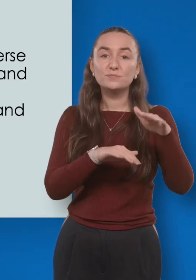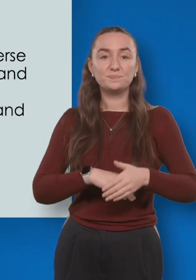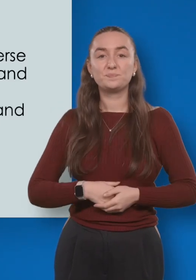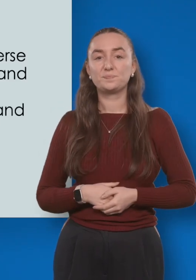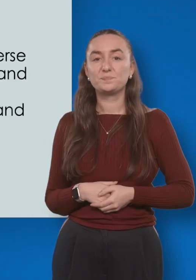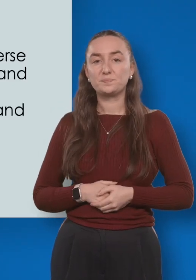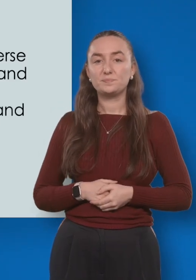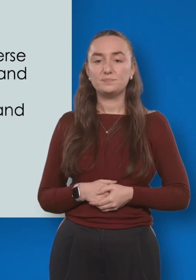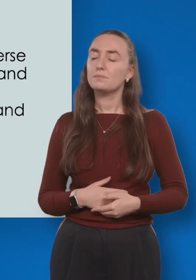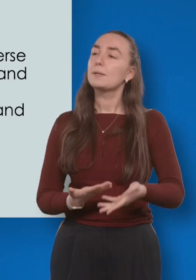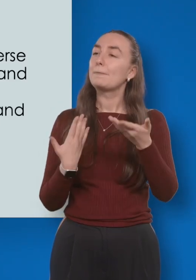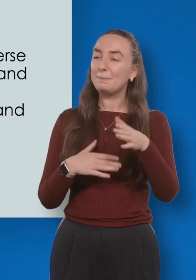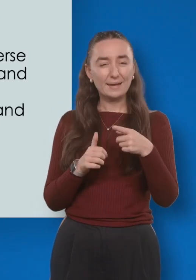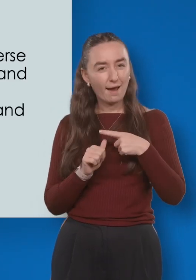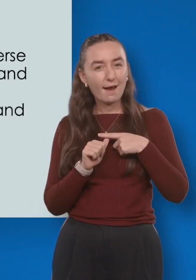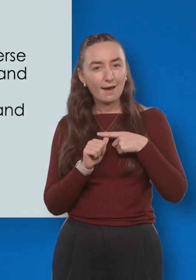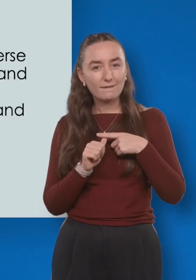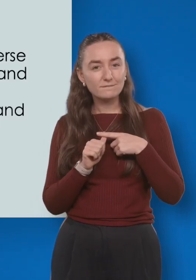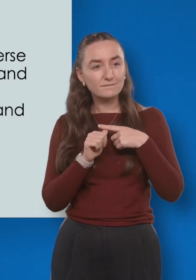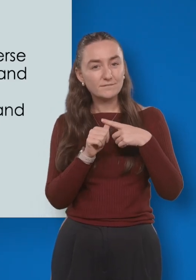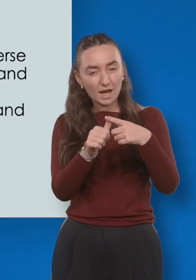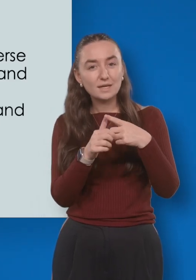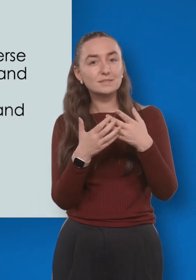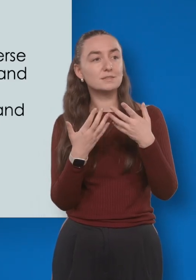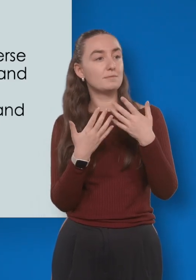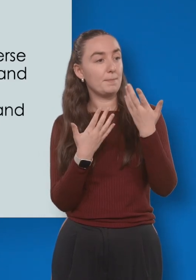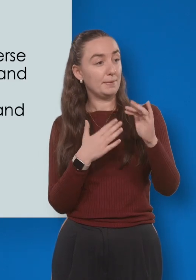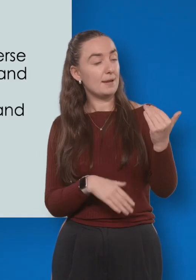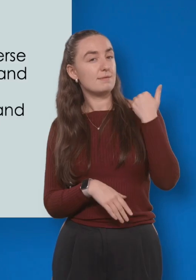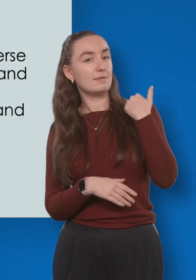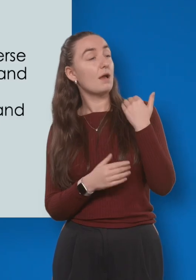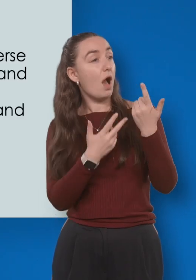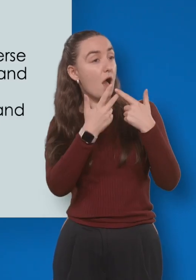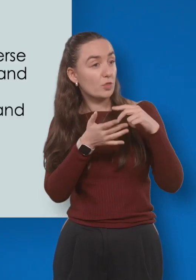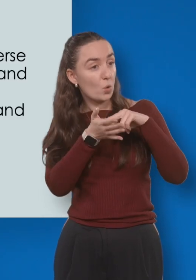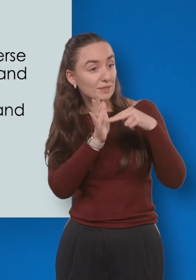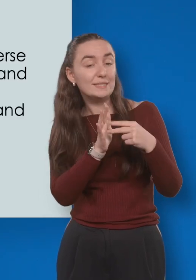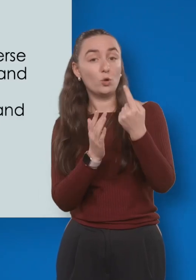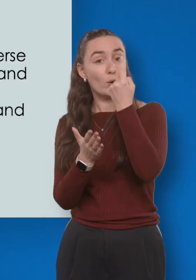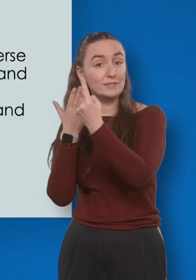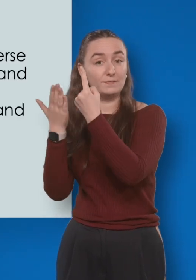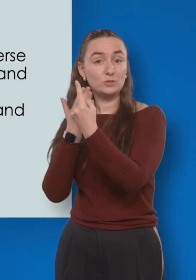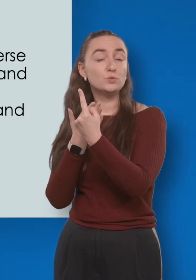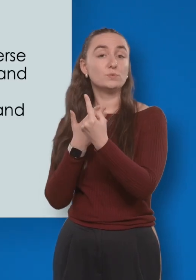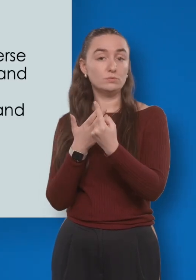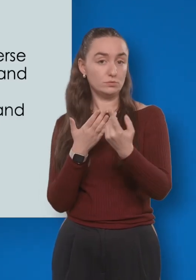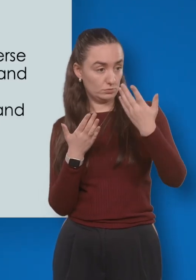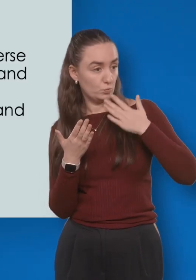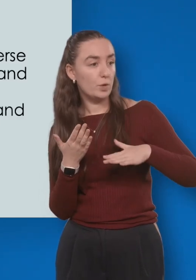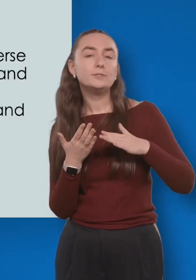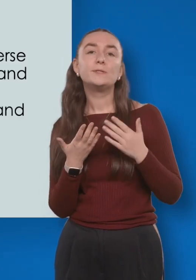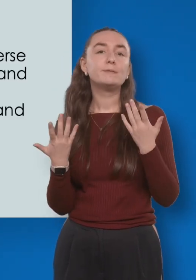also have given advice. So we've been approached by lots of other organisations or individuals who either are looking to seek